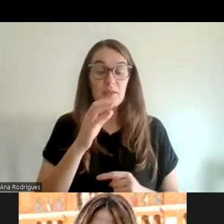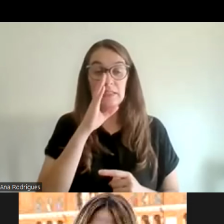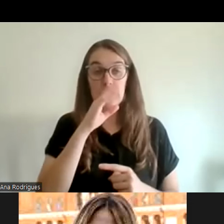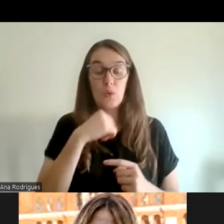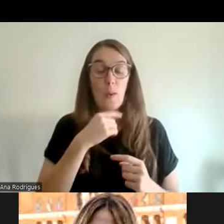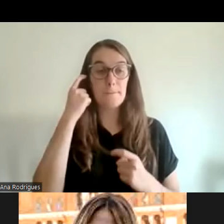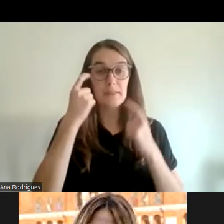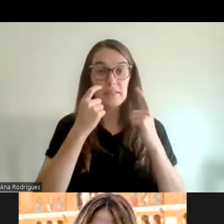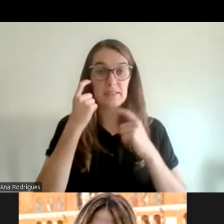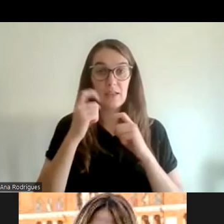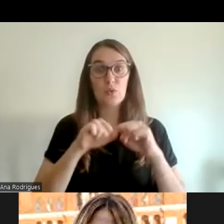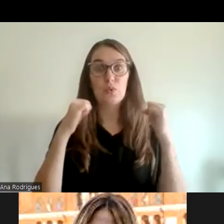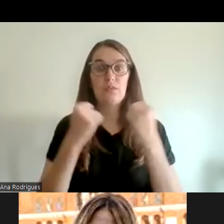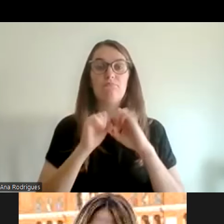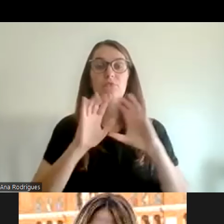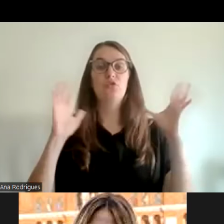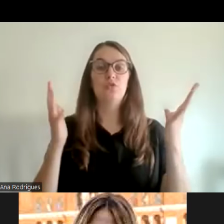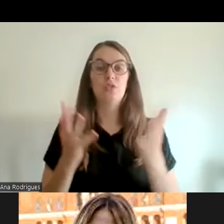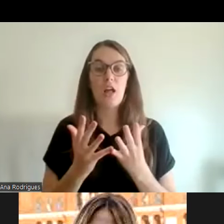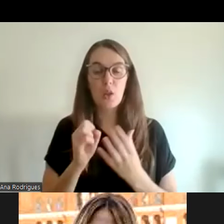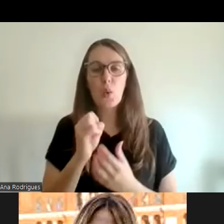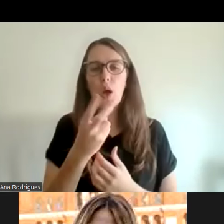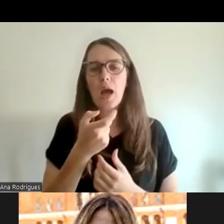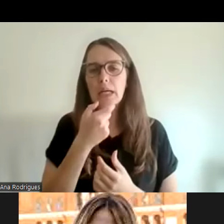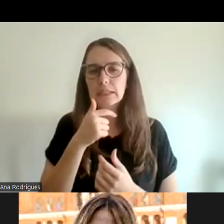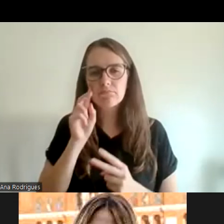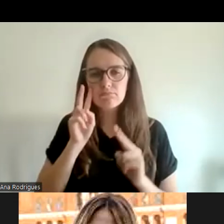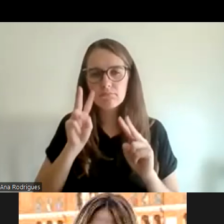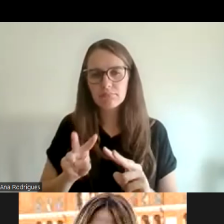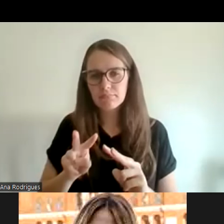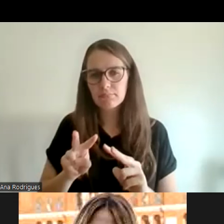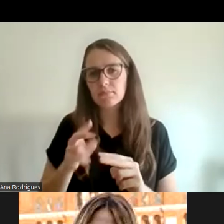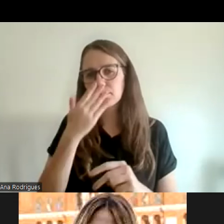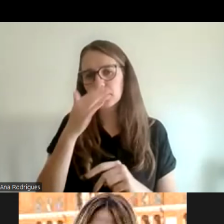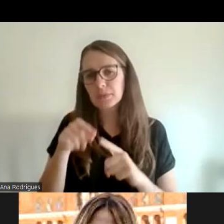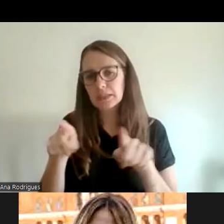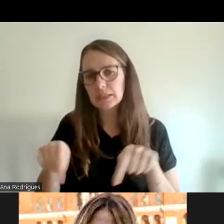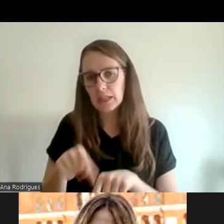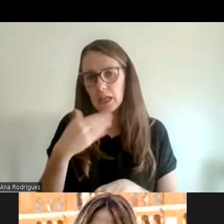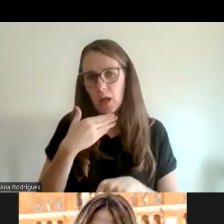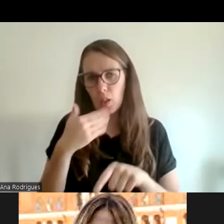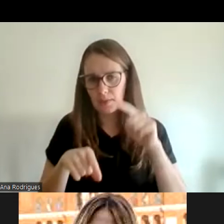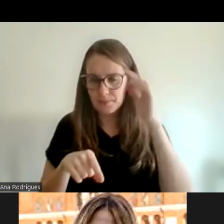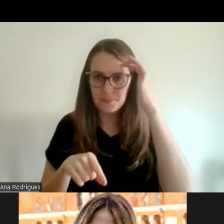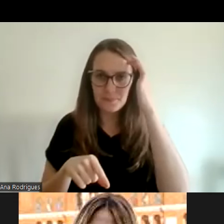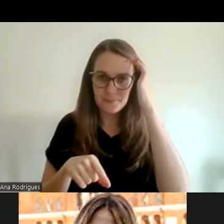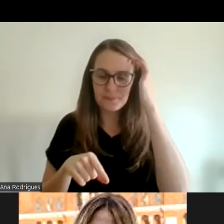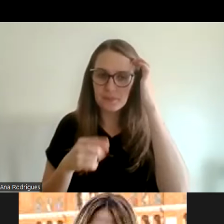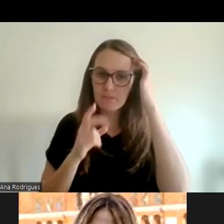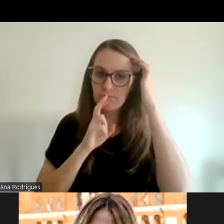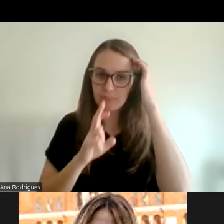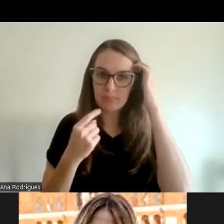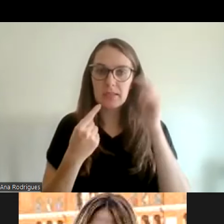scale, like societal scale, or if we are speaking about the classroom level. And if we